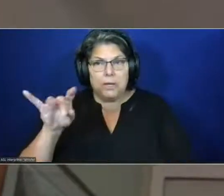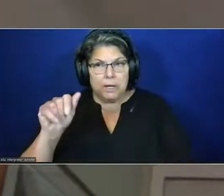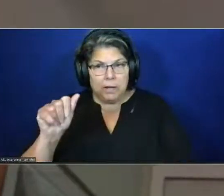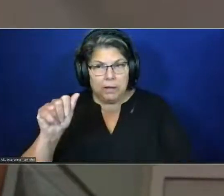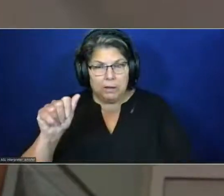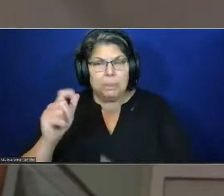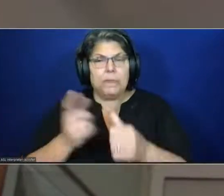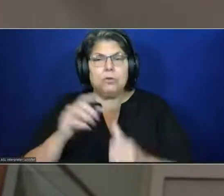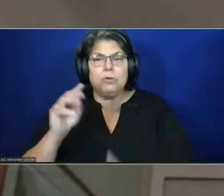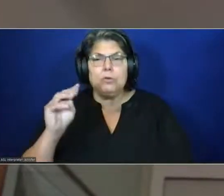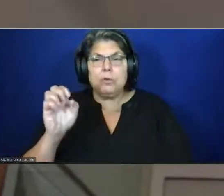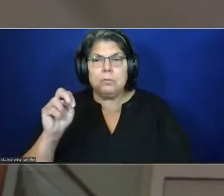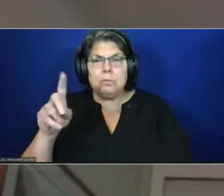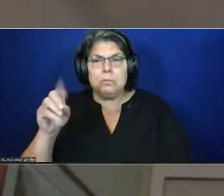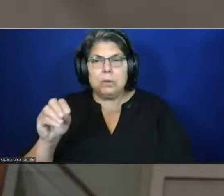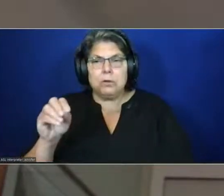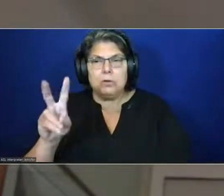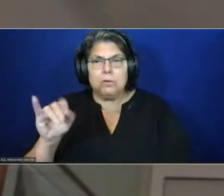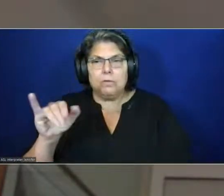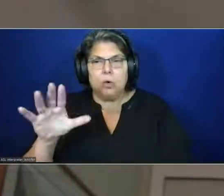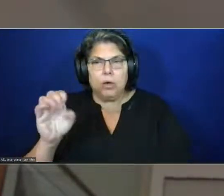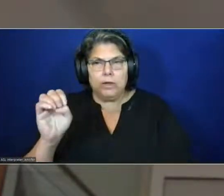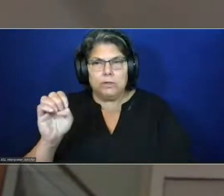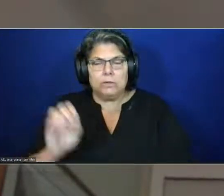with the Mendocino Voice.